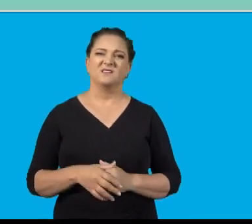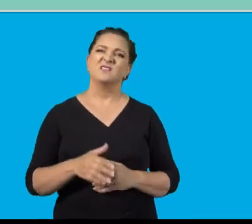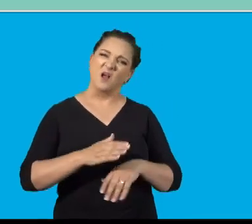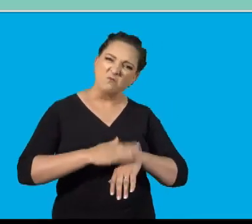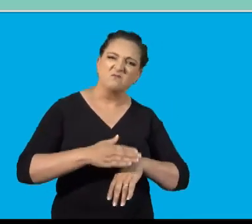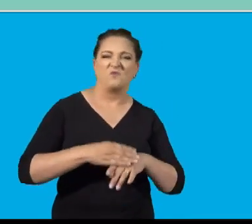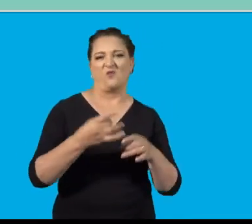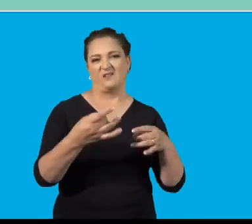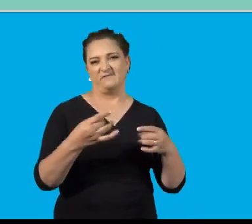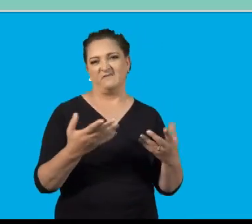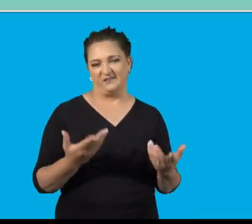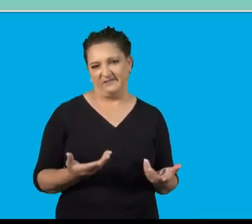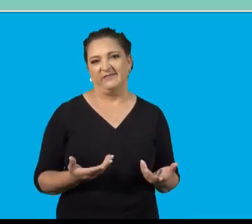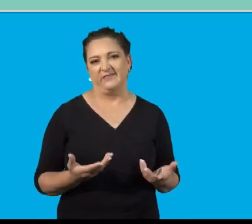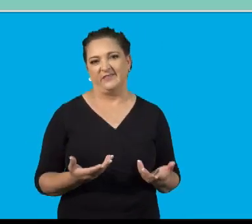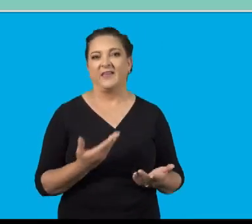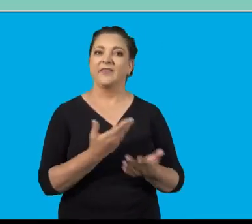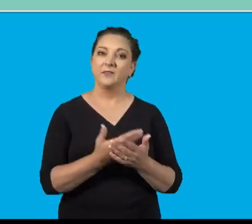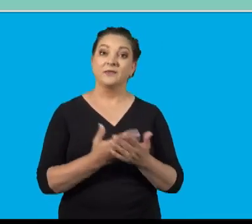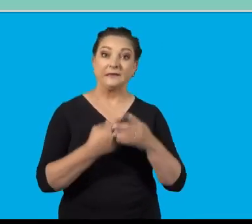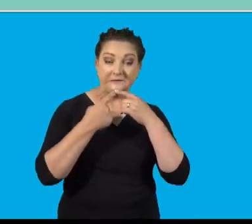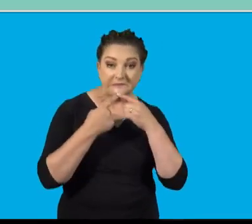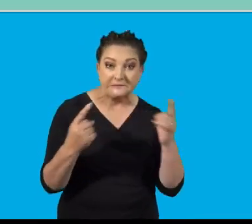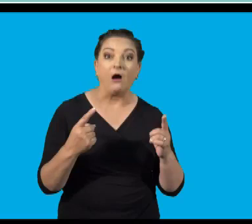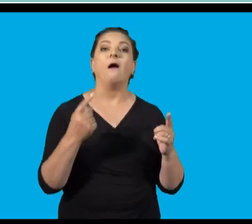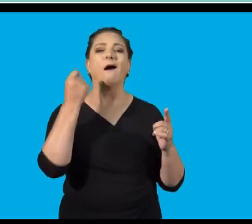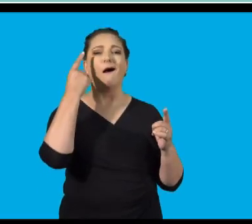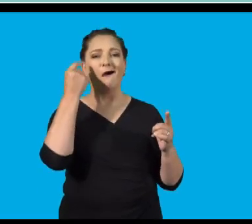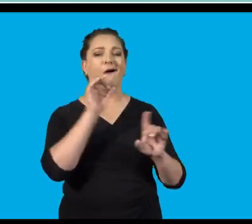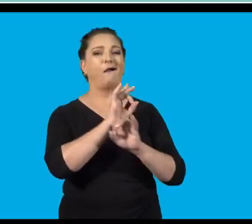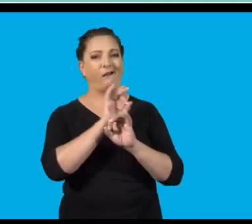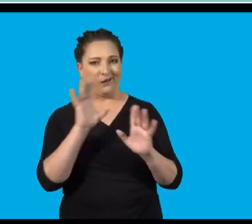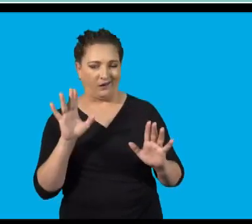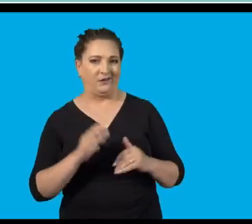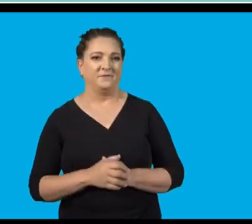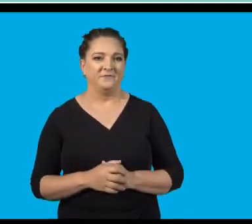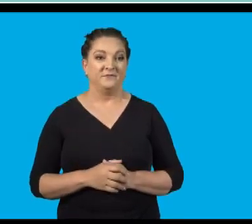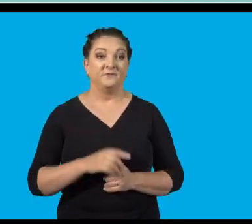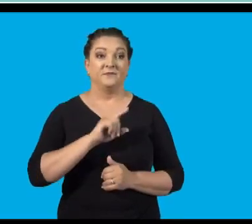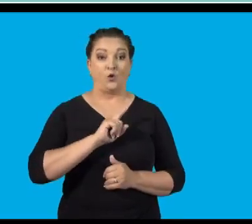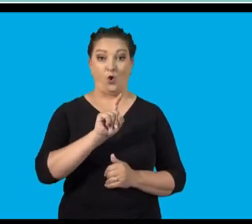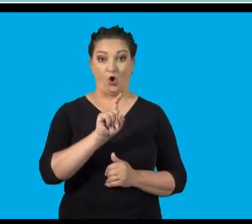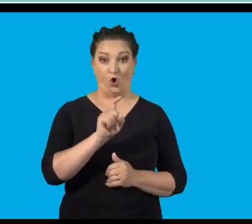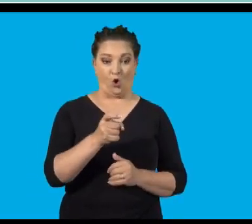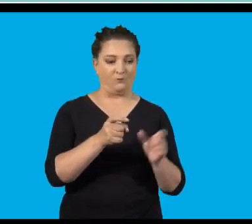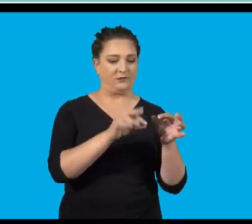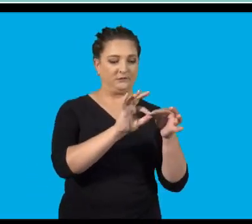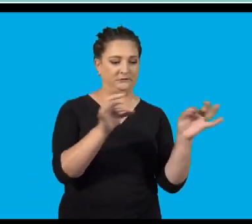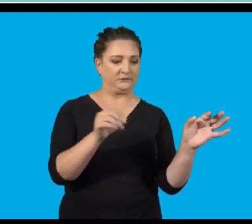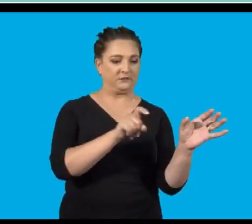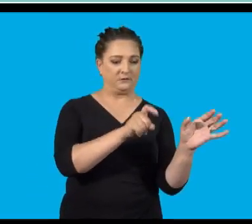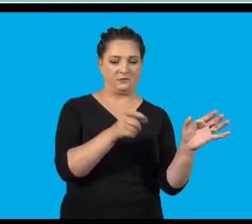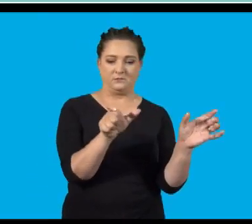you get additional information included to make the sentence more understandable. Your comma